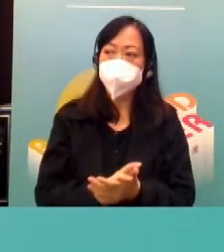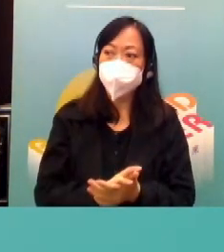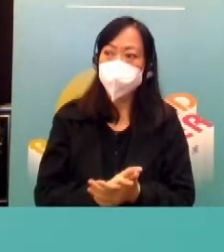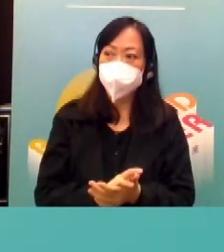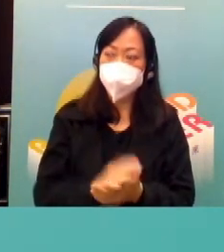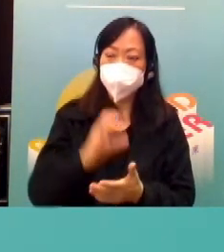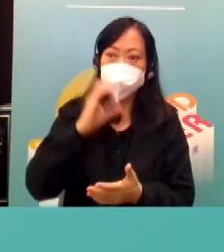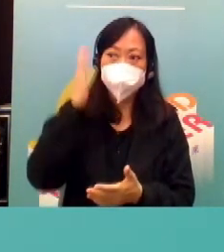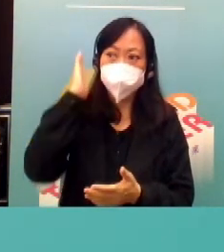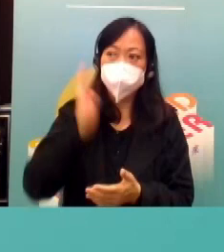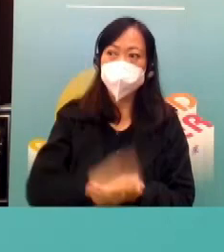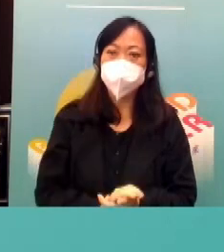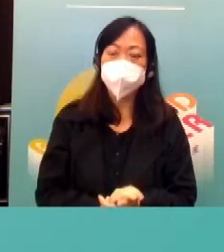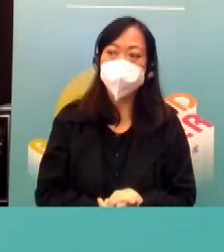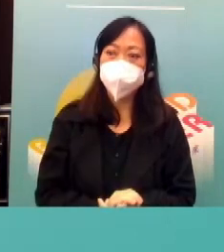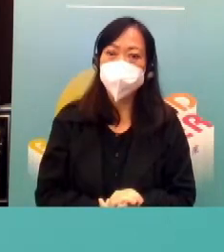Hello.